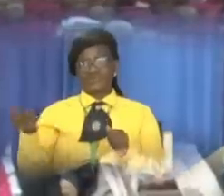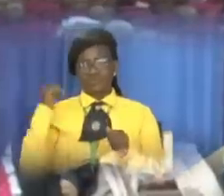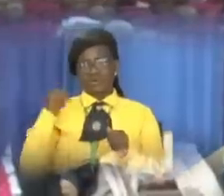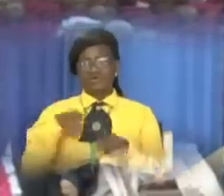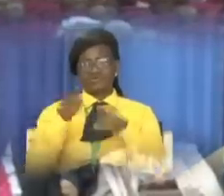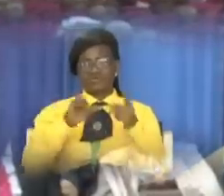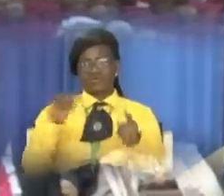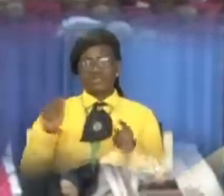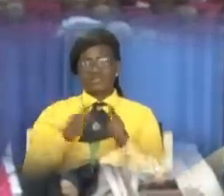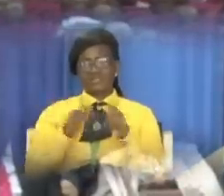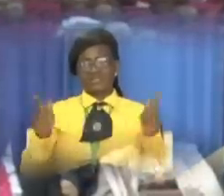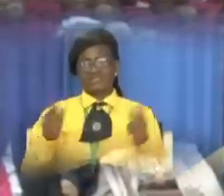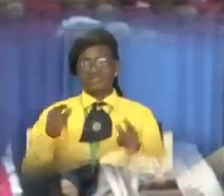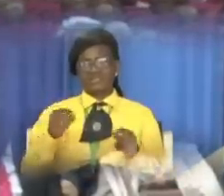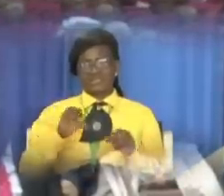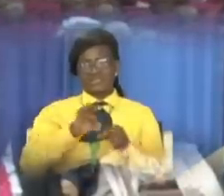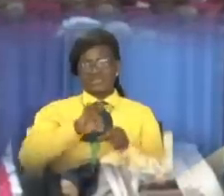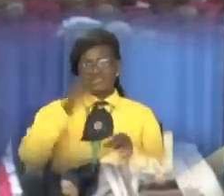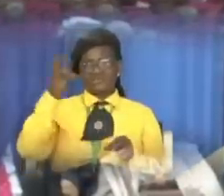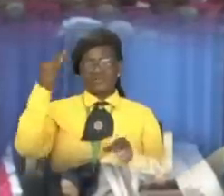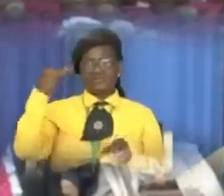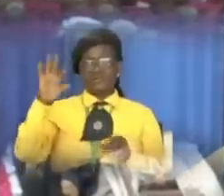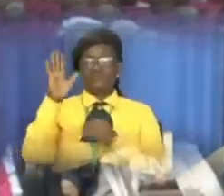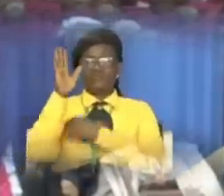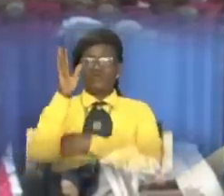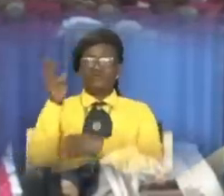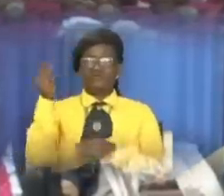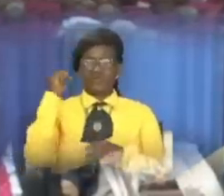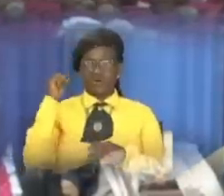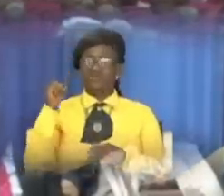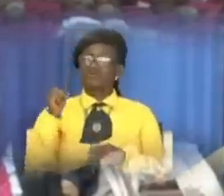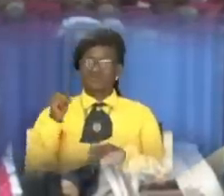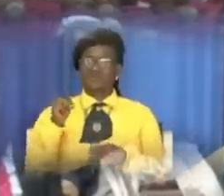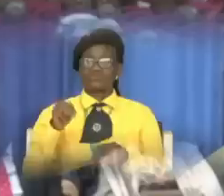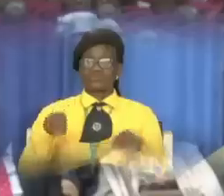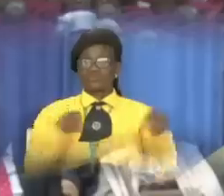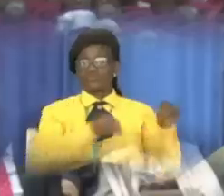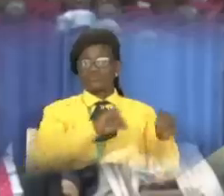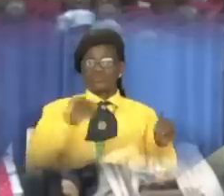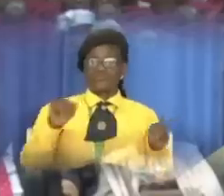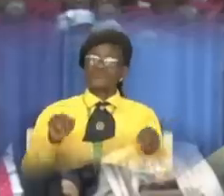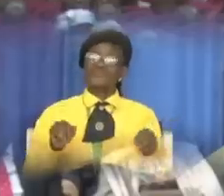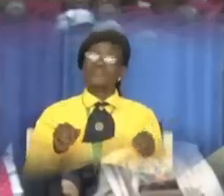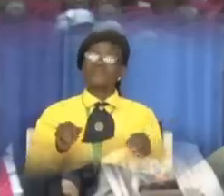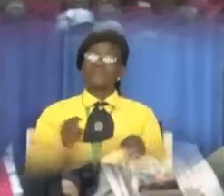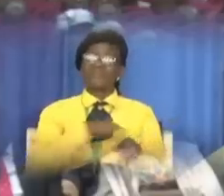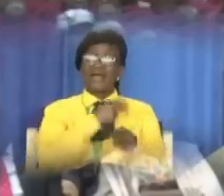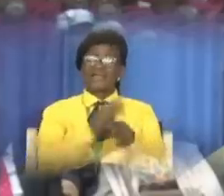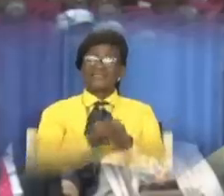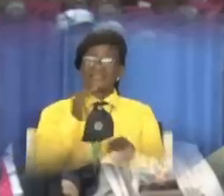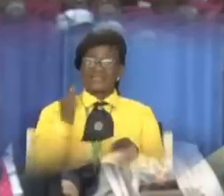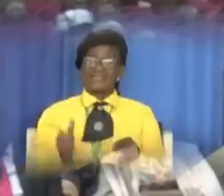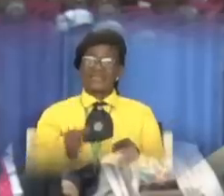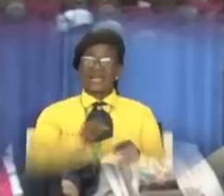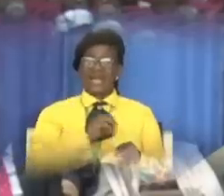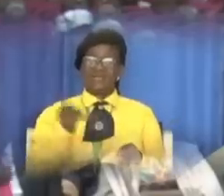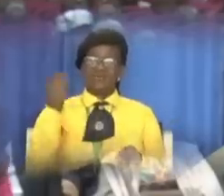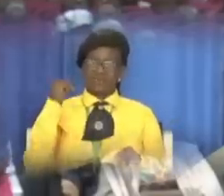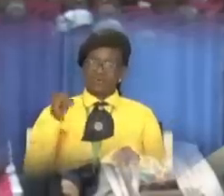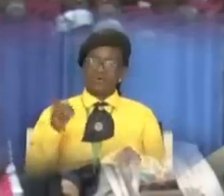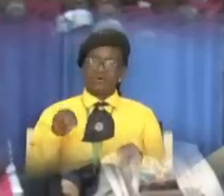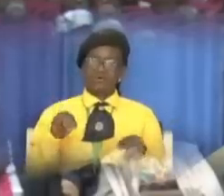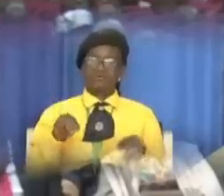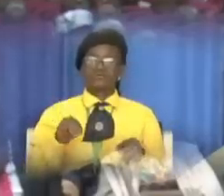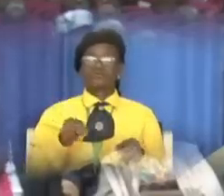The Spirit of God was moving mightily. I was laying hands on people right, left, and center. In those